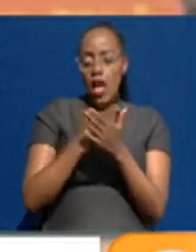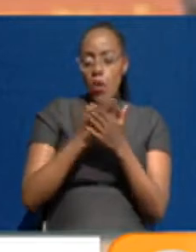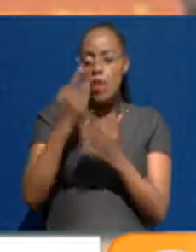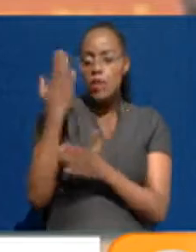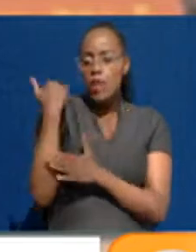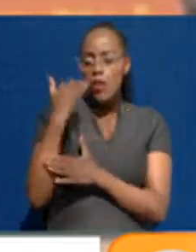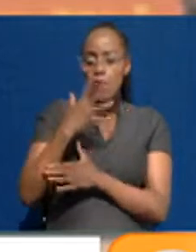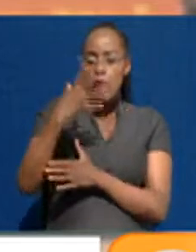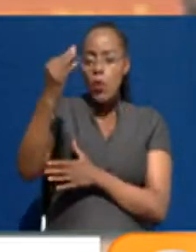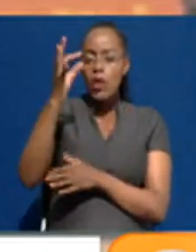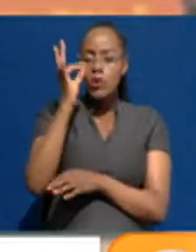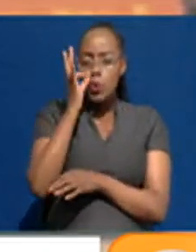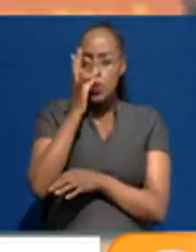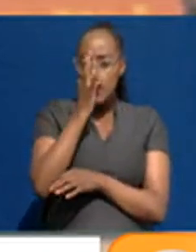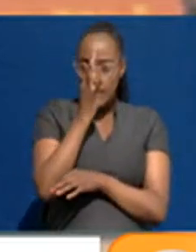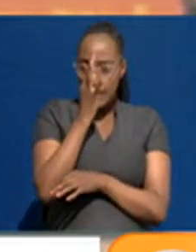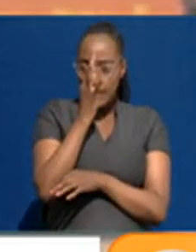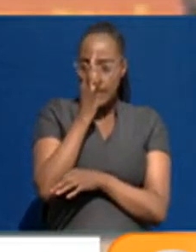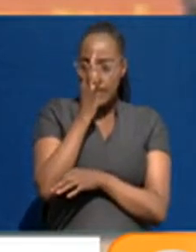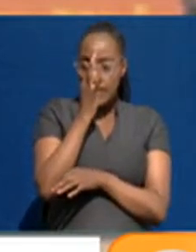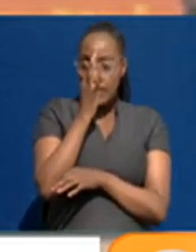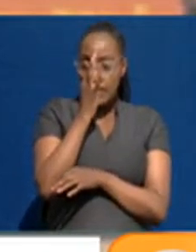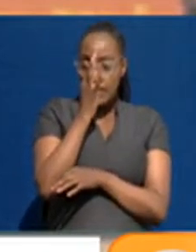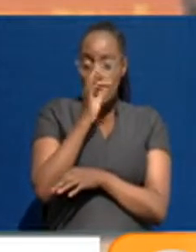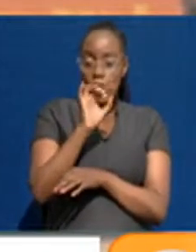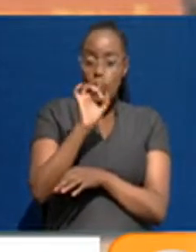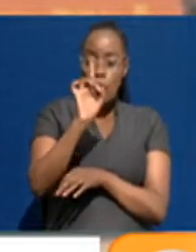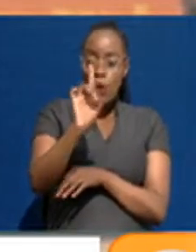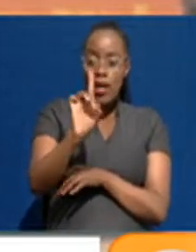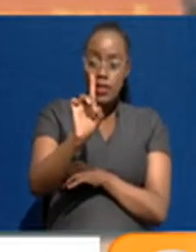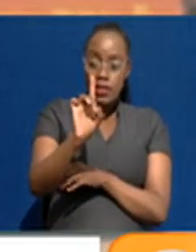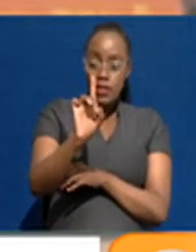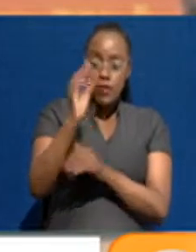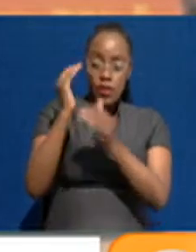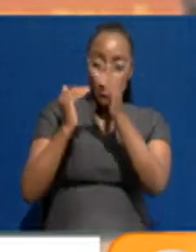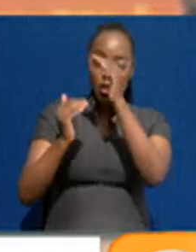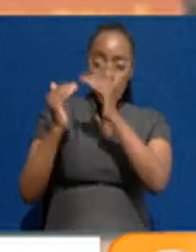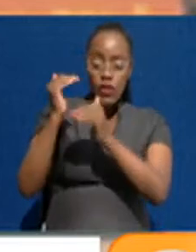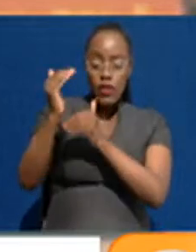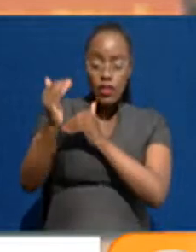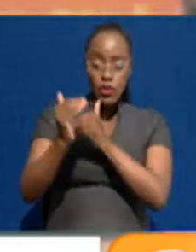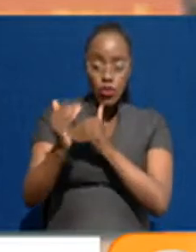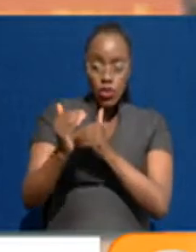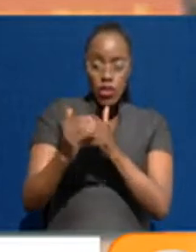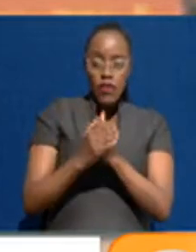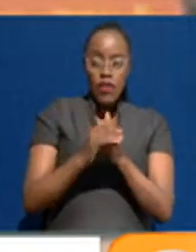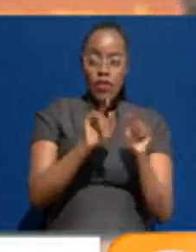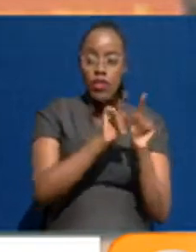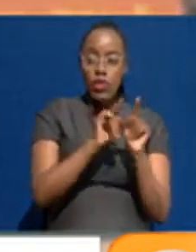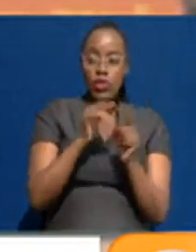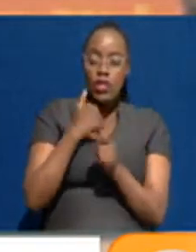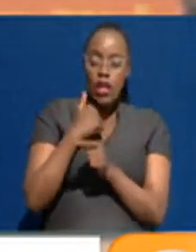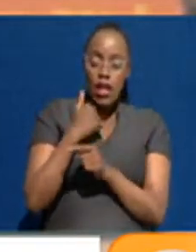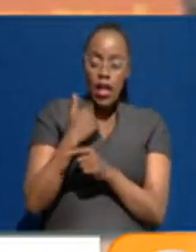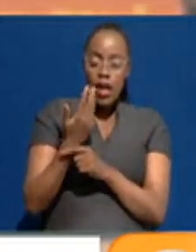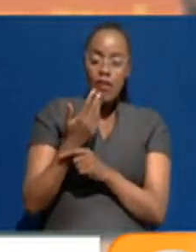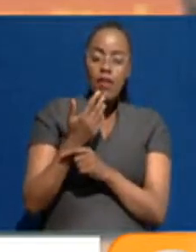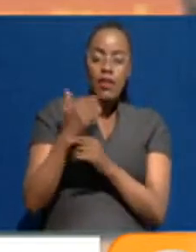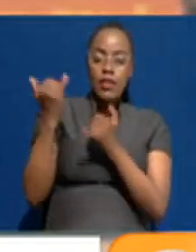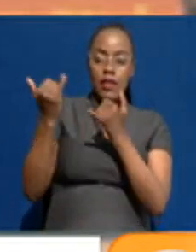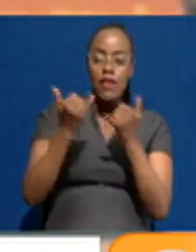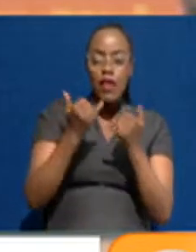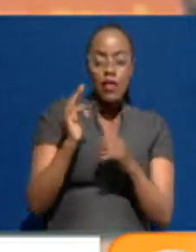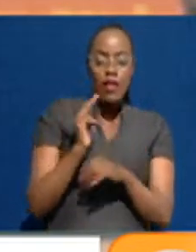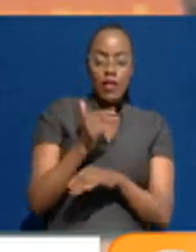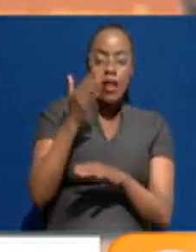in Nyeri at one of the universities there, and they had invited us back the